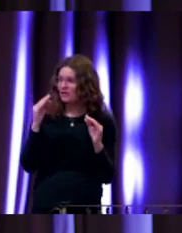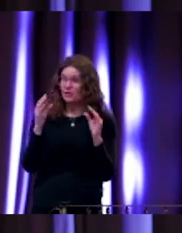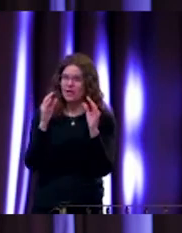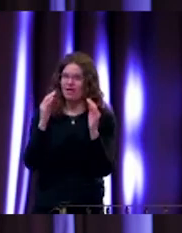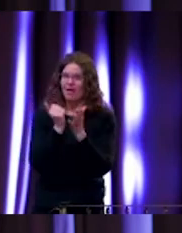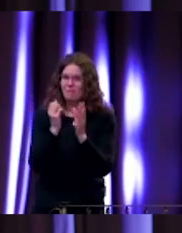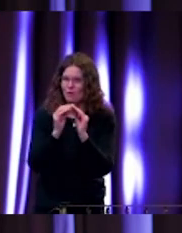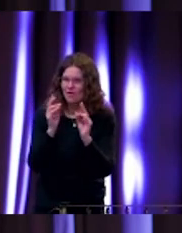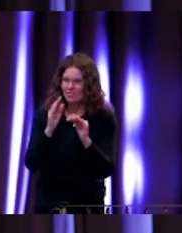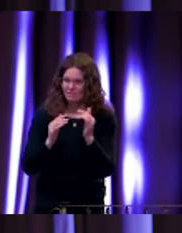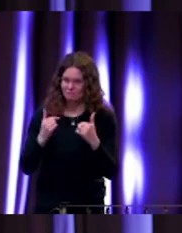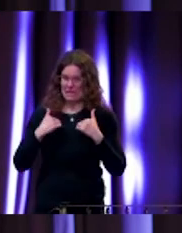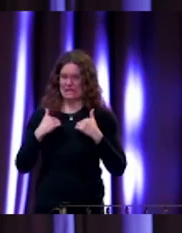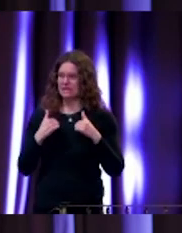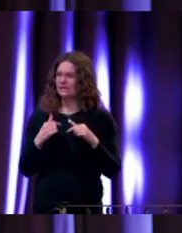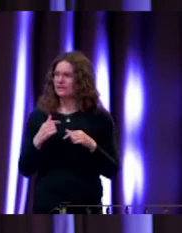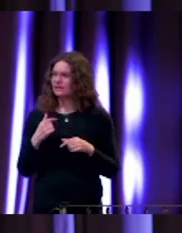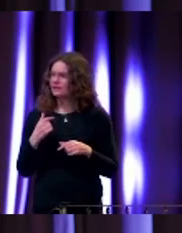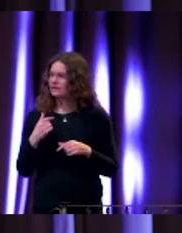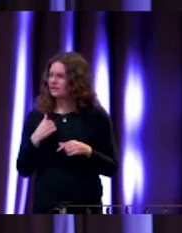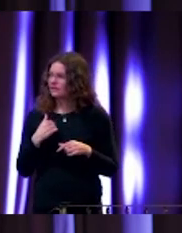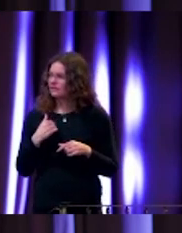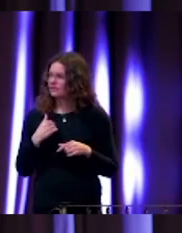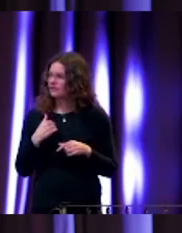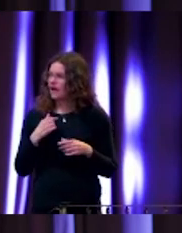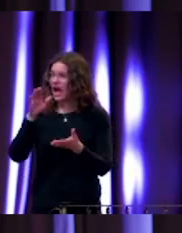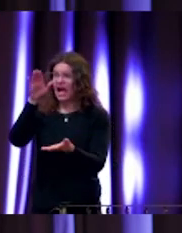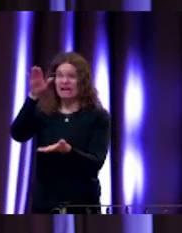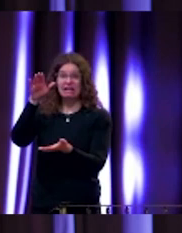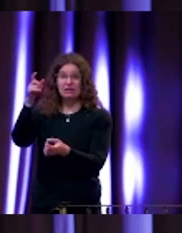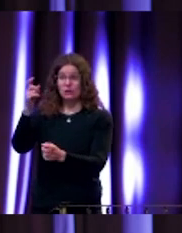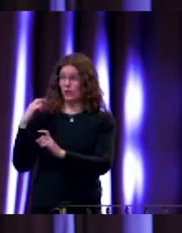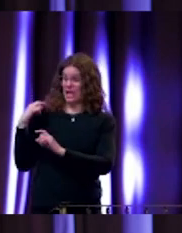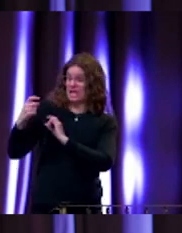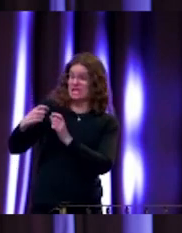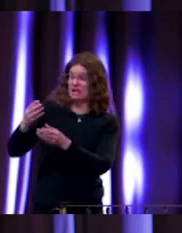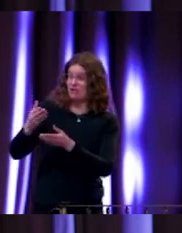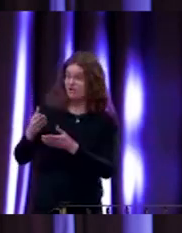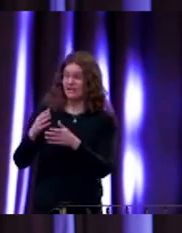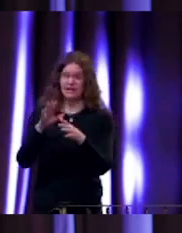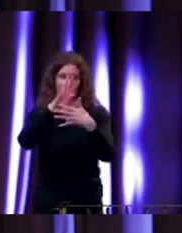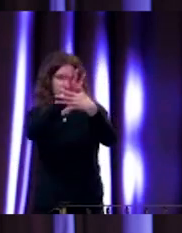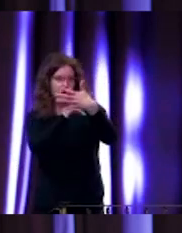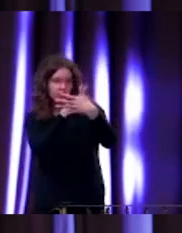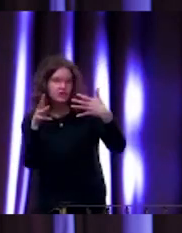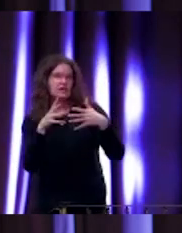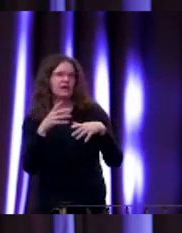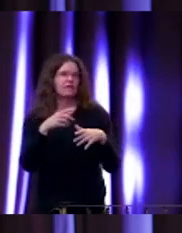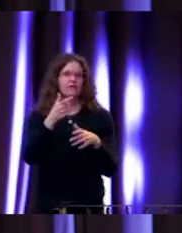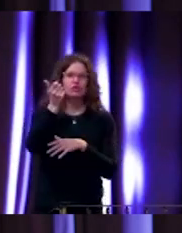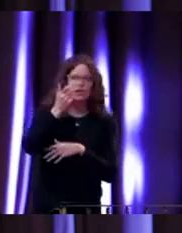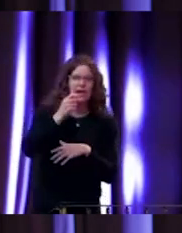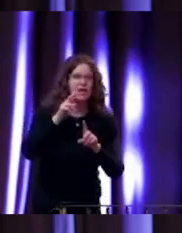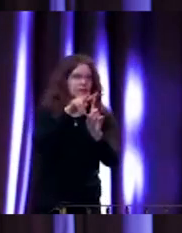I inherited a big spreadsheet of like grant applications and deadlines and foundations, and MacArthur-Driehaus was the